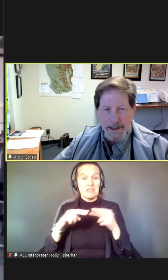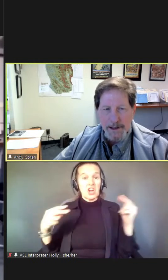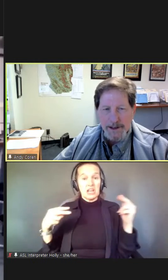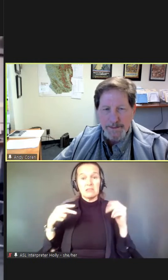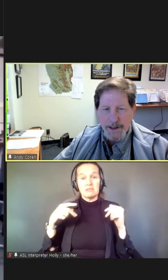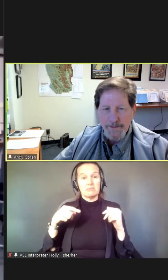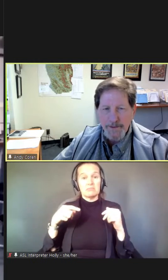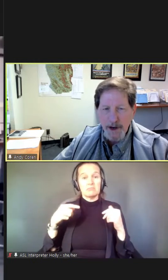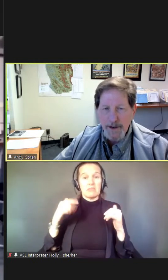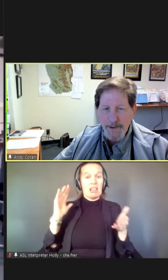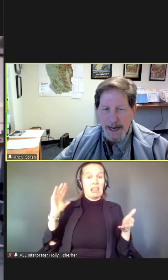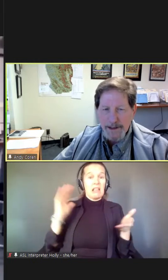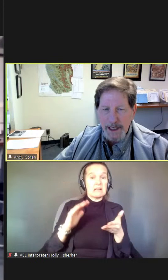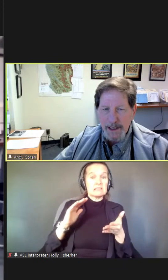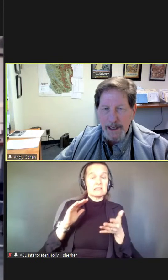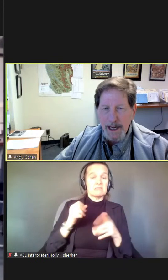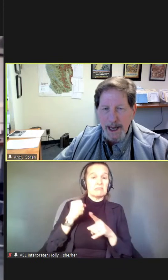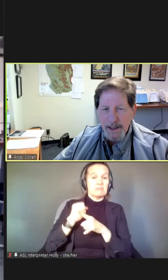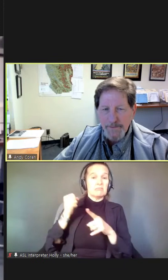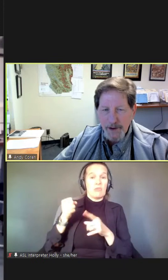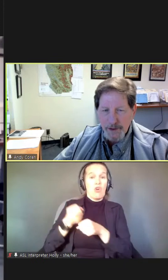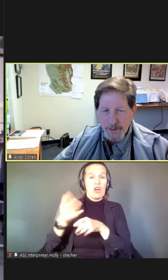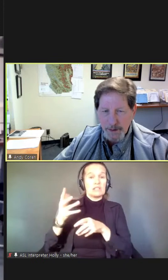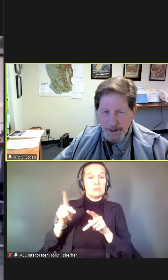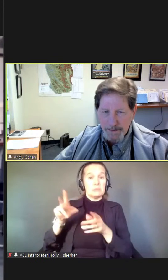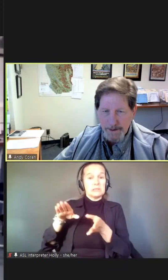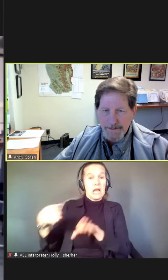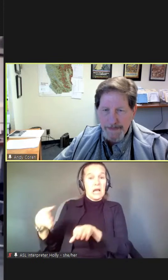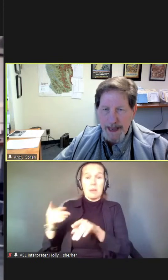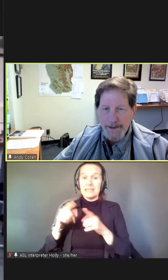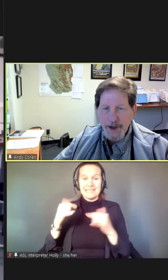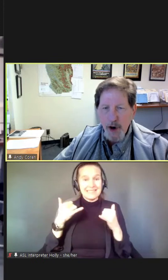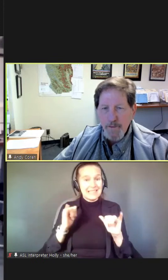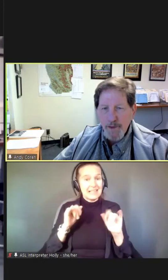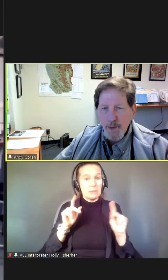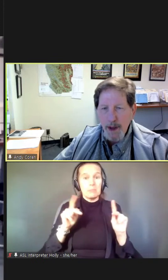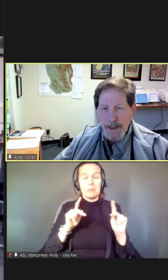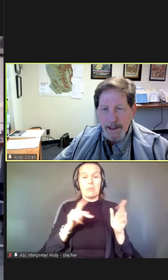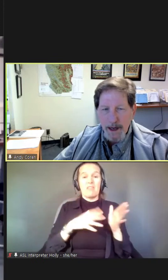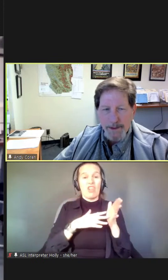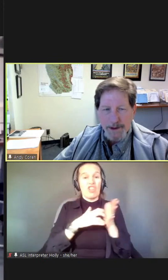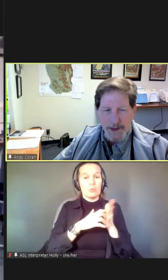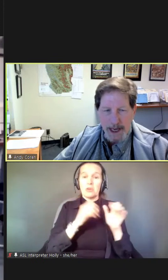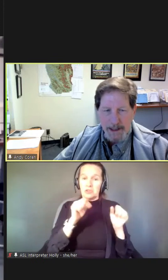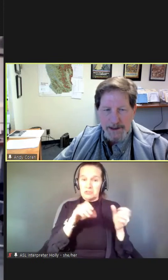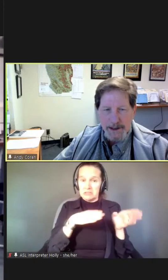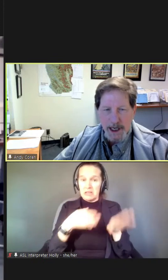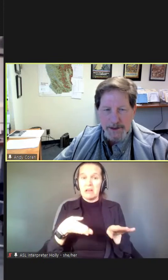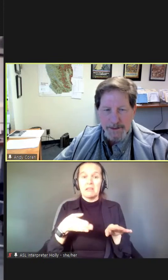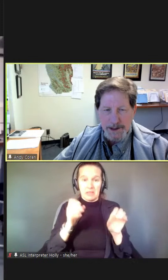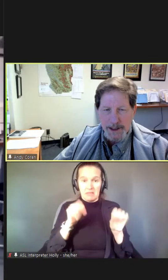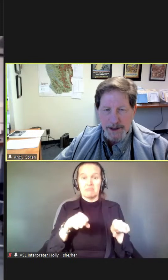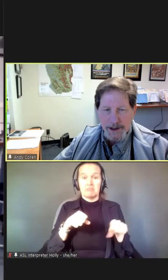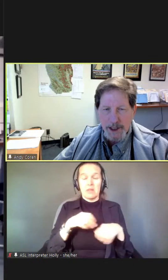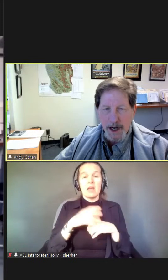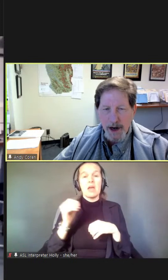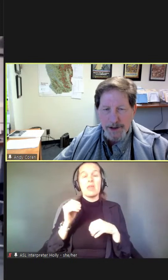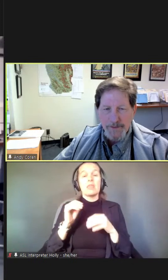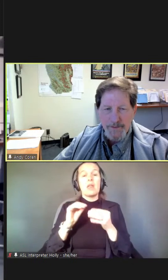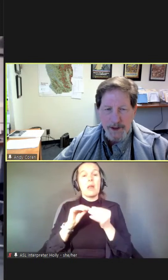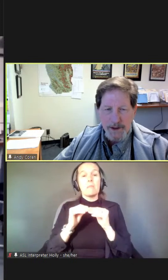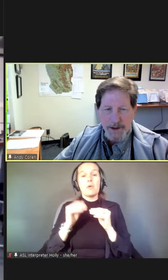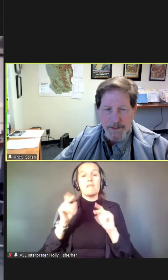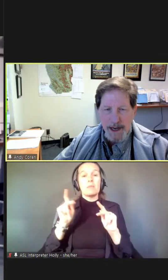still lethal, especially for unvaccinated and vulnerable people. And the overwhelming numbers of cases and hospitalizations